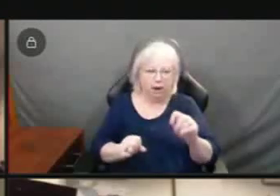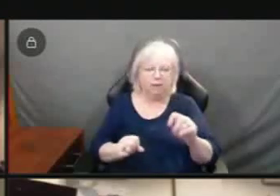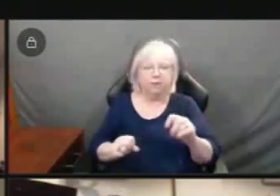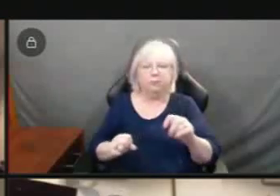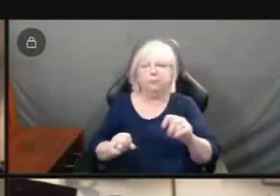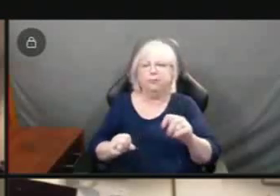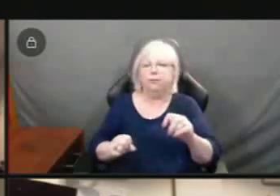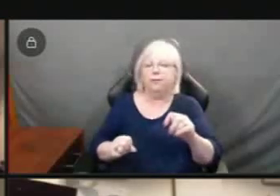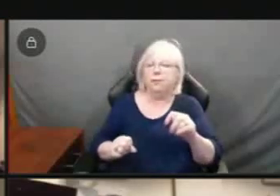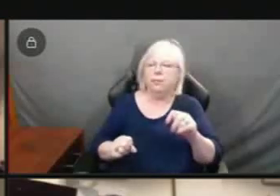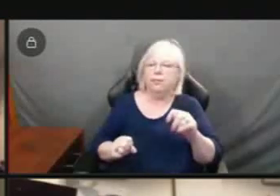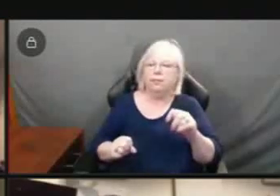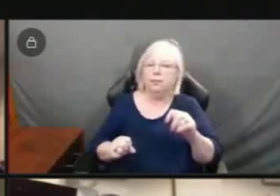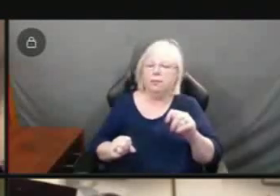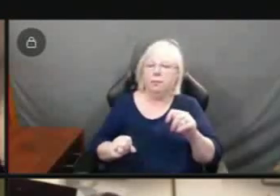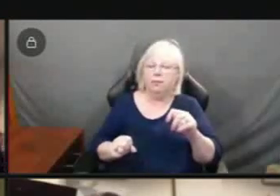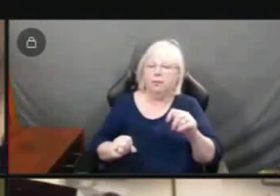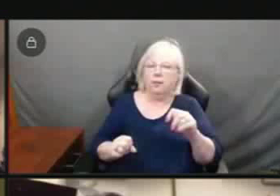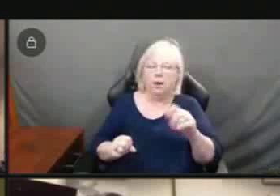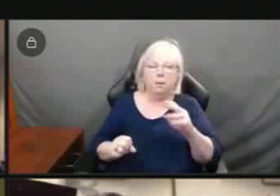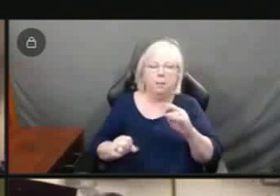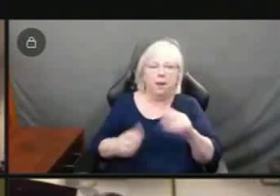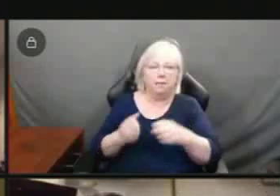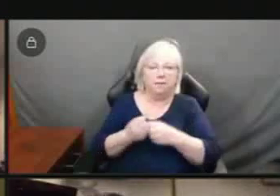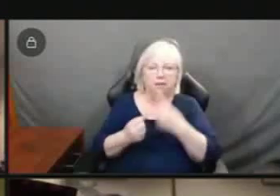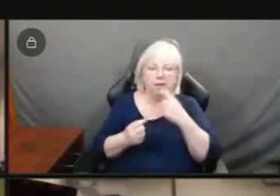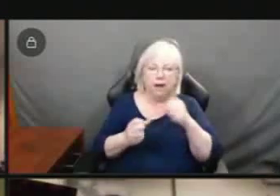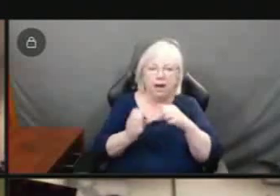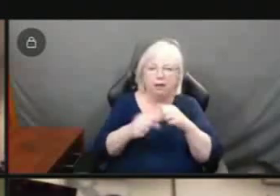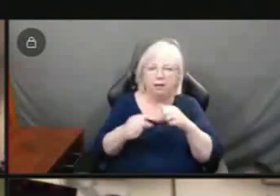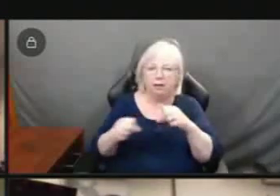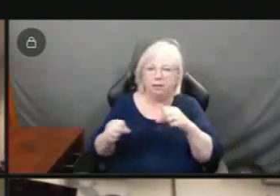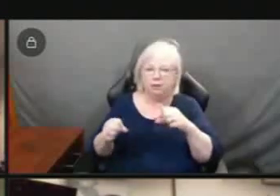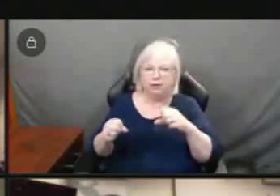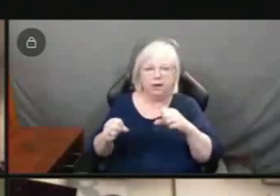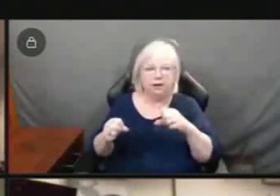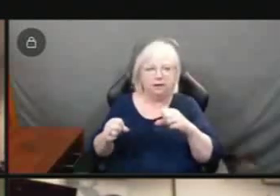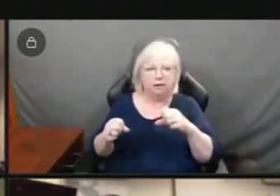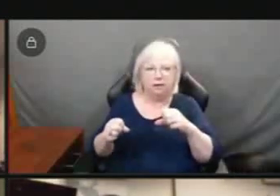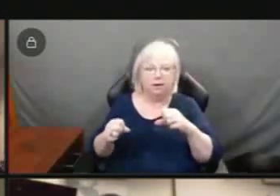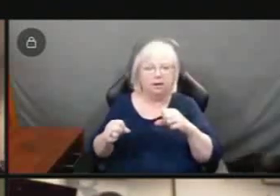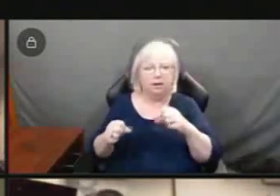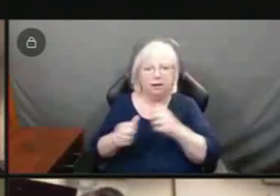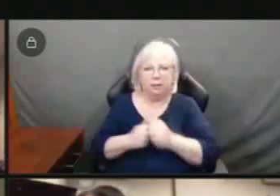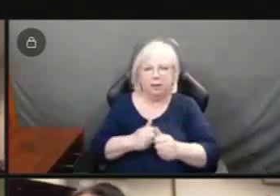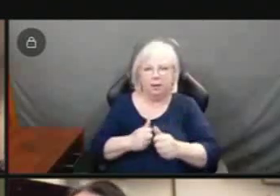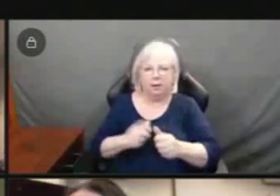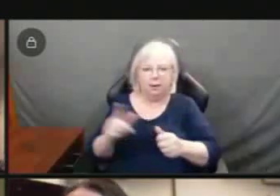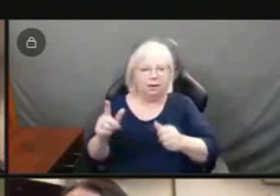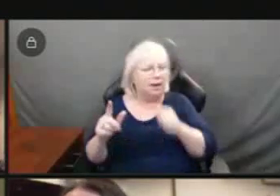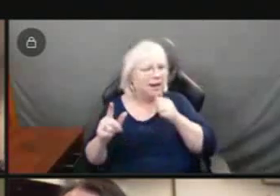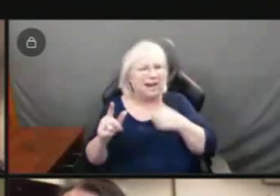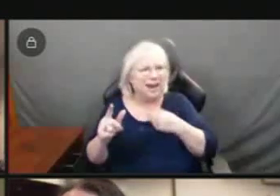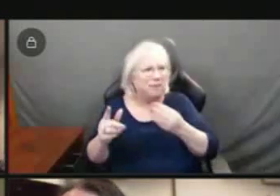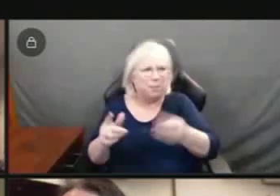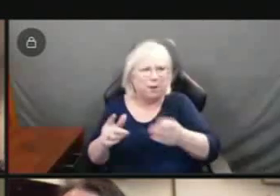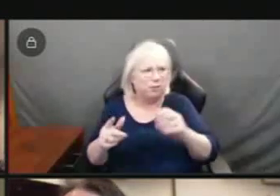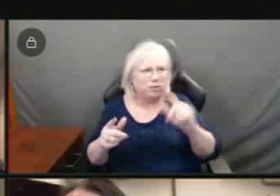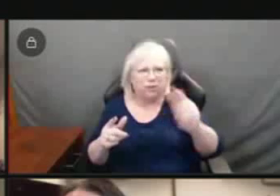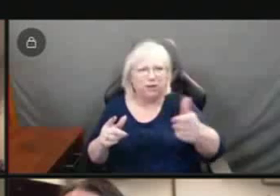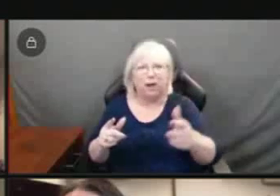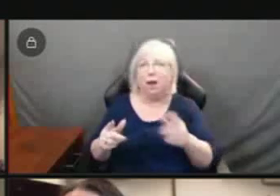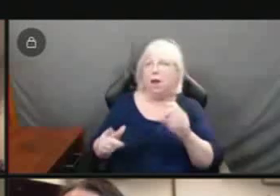All those in favor, please say aye. All those opposed, say nay. Ayes have it. I didn't have a motion or a second on that.